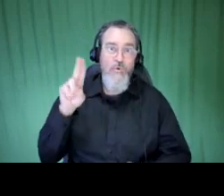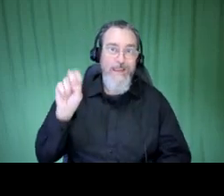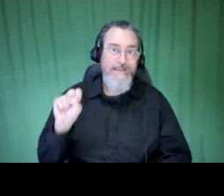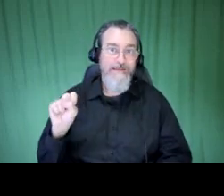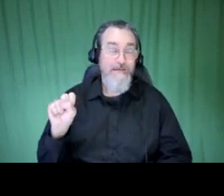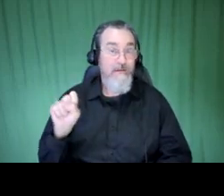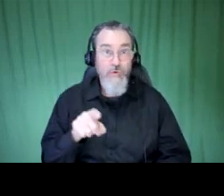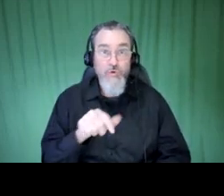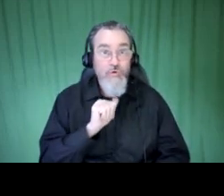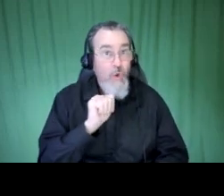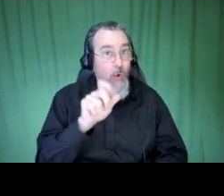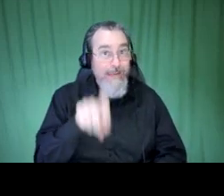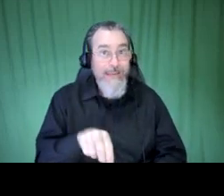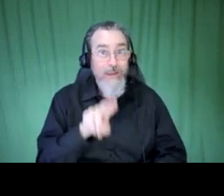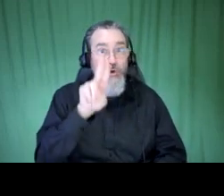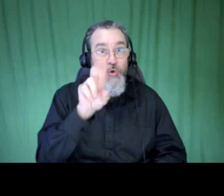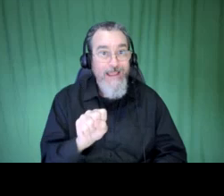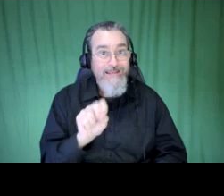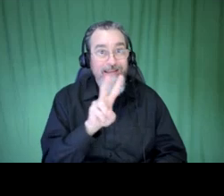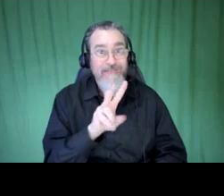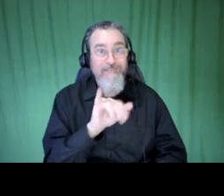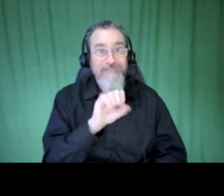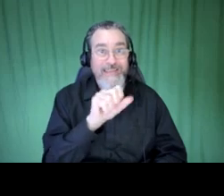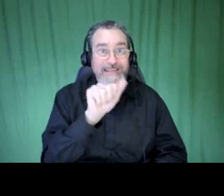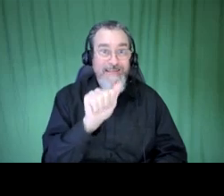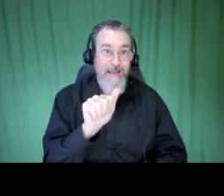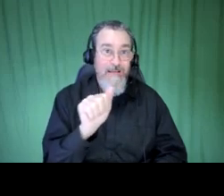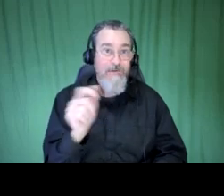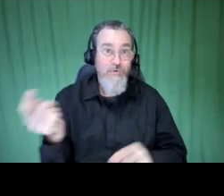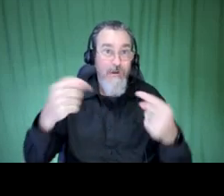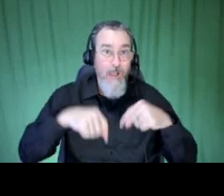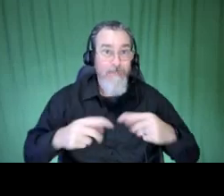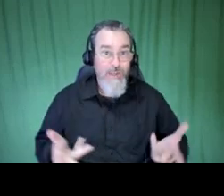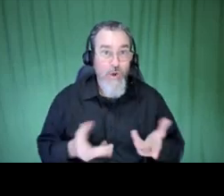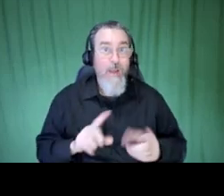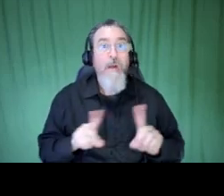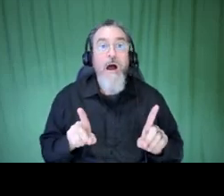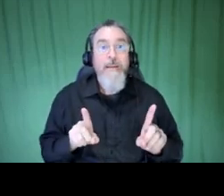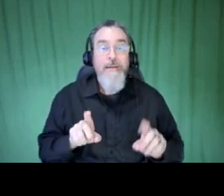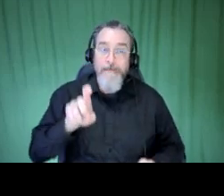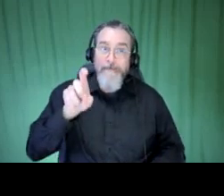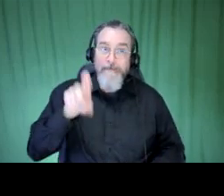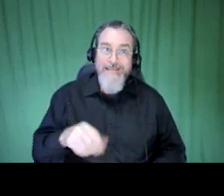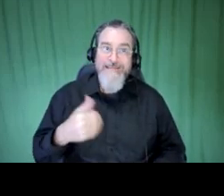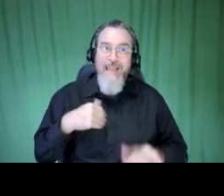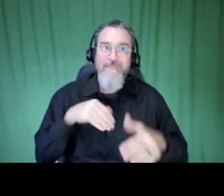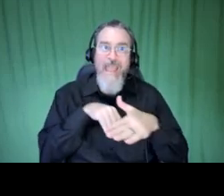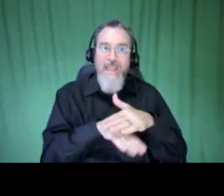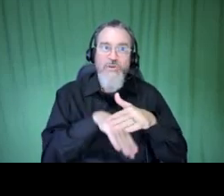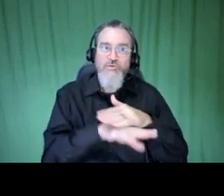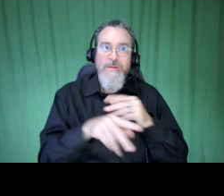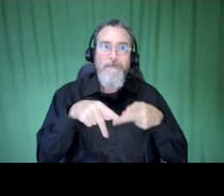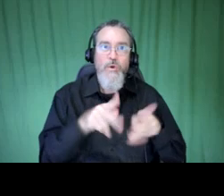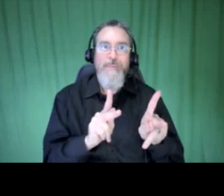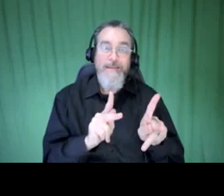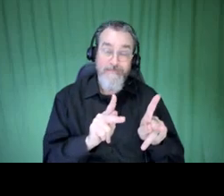visa to come here. You do need an entry permit from American Samoa. So that has benefits, but also